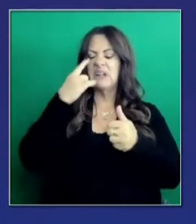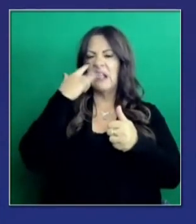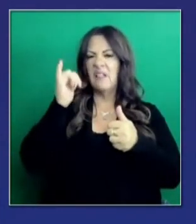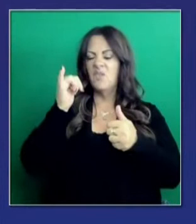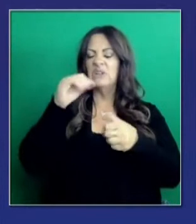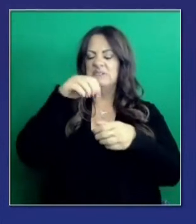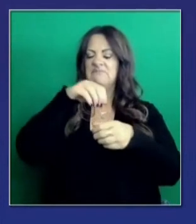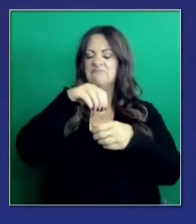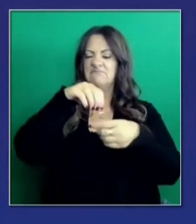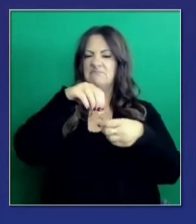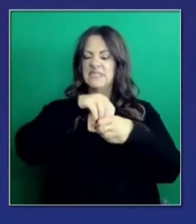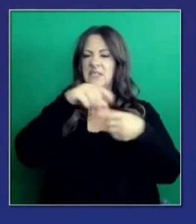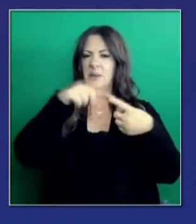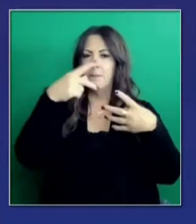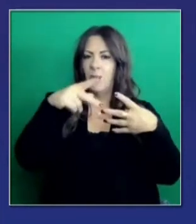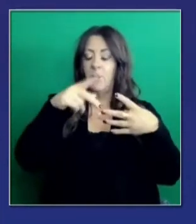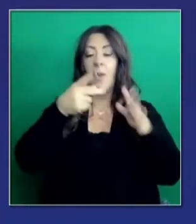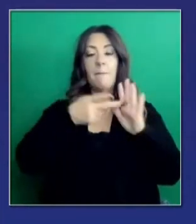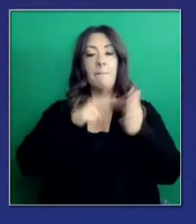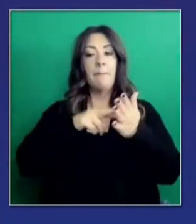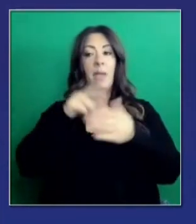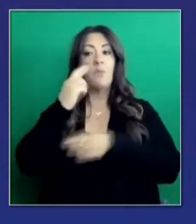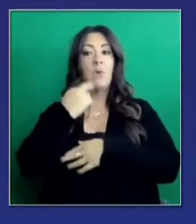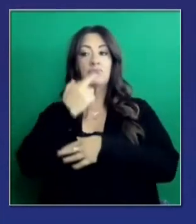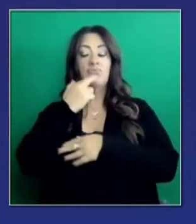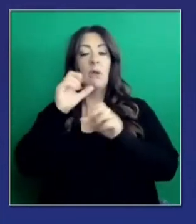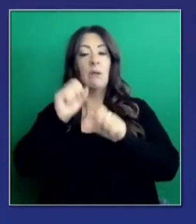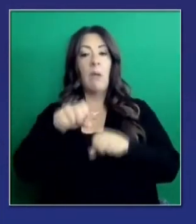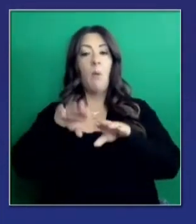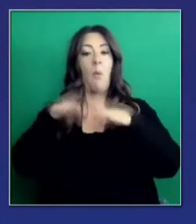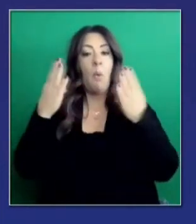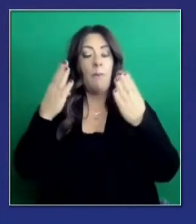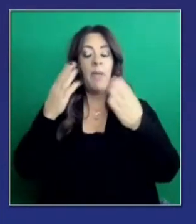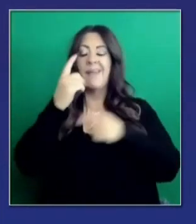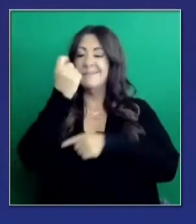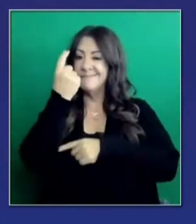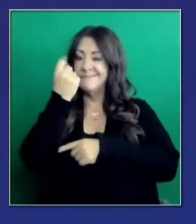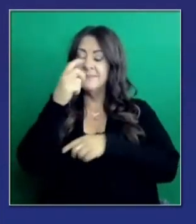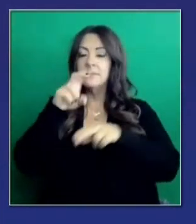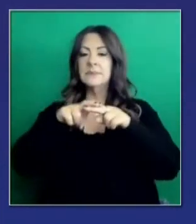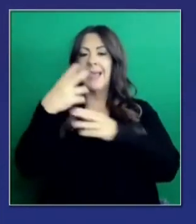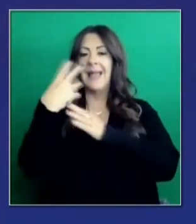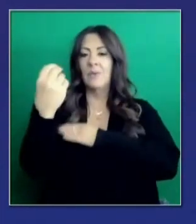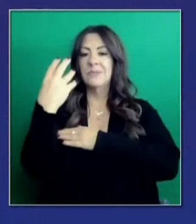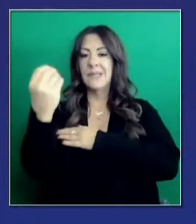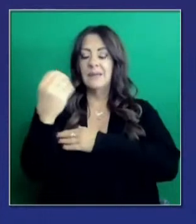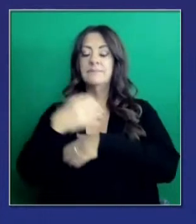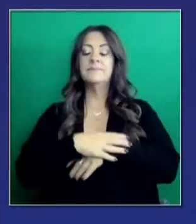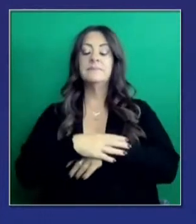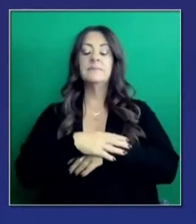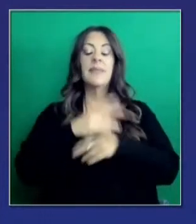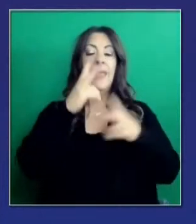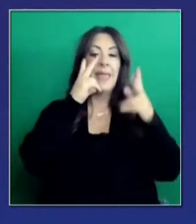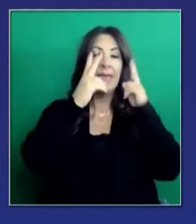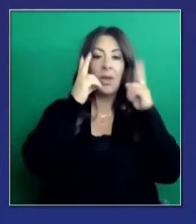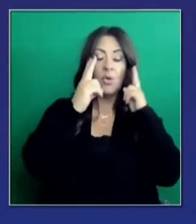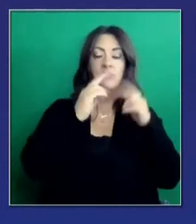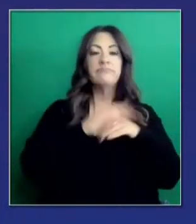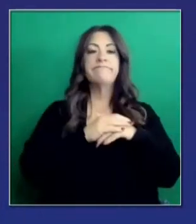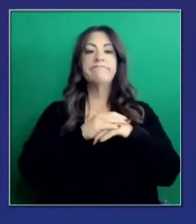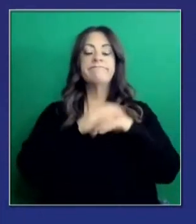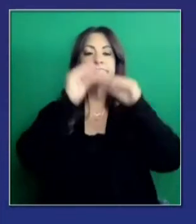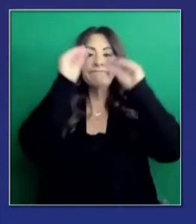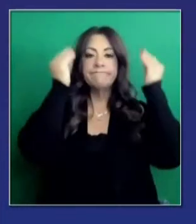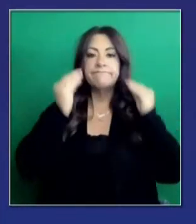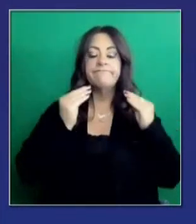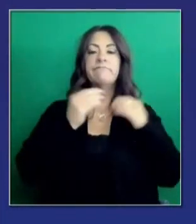can open for outdoor dining with modifications. Nail hair salons can open with modifications. Certain youth sports